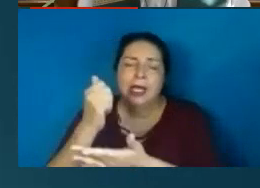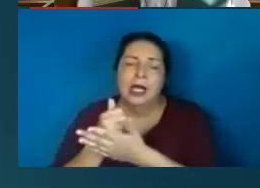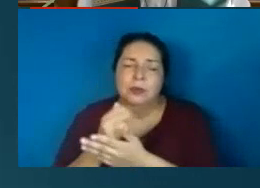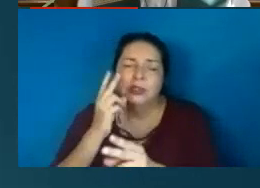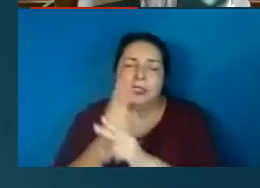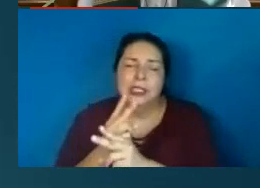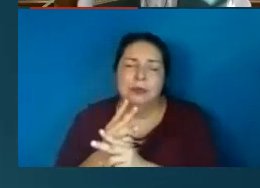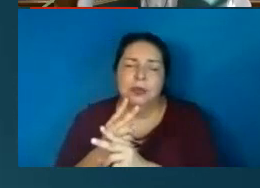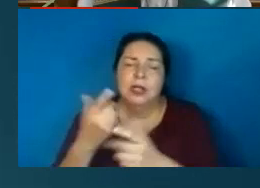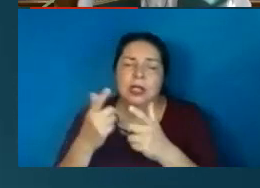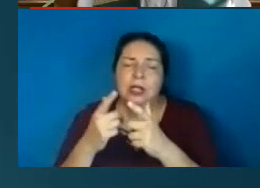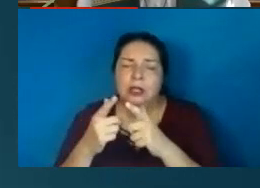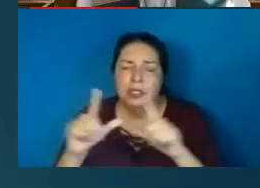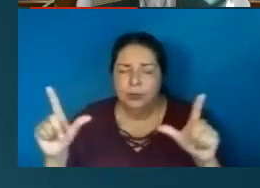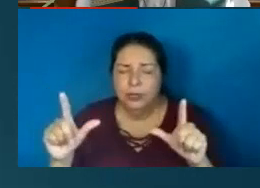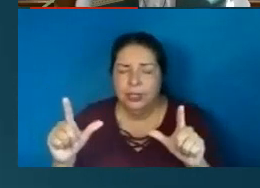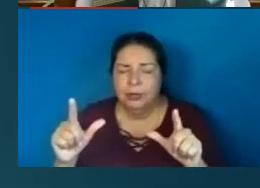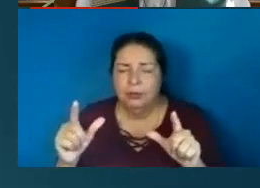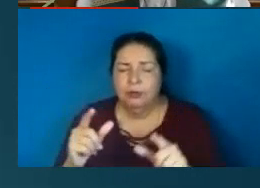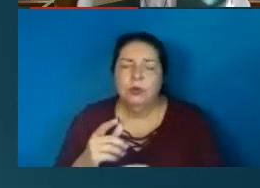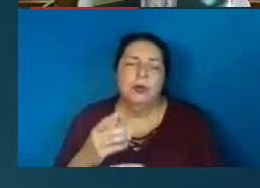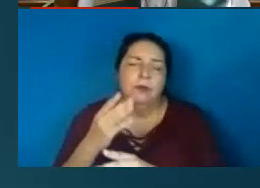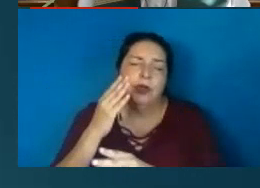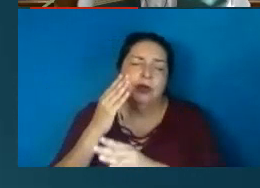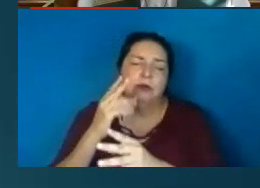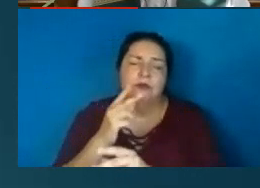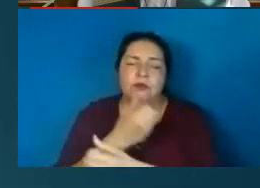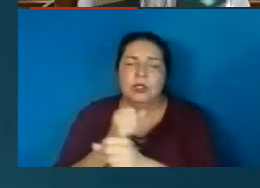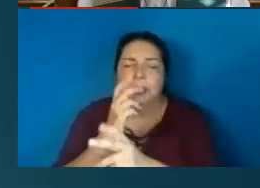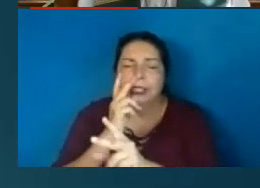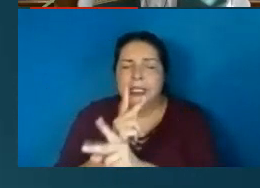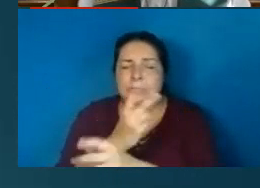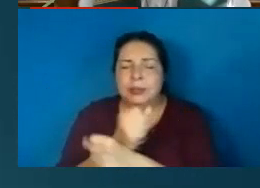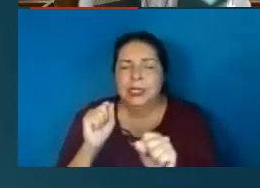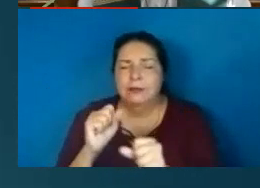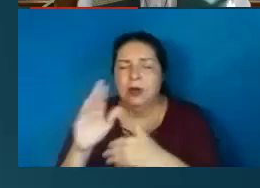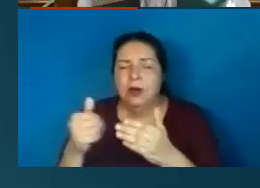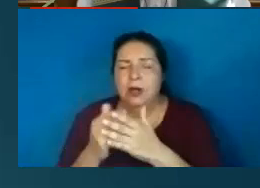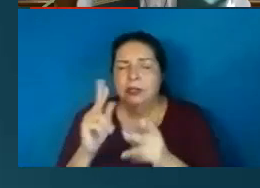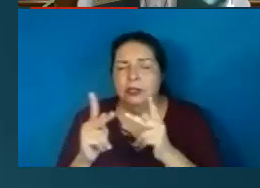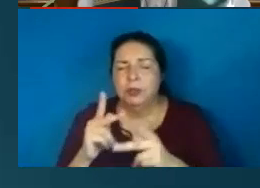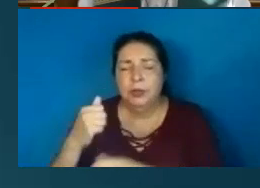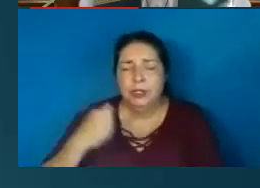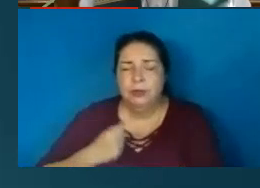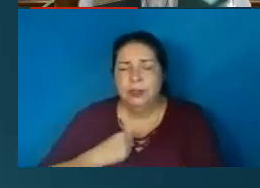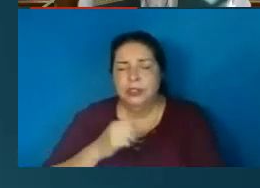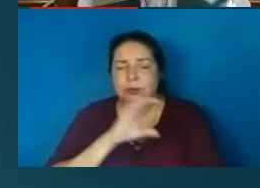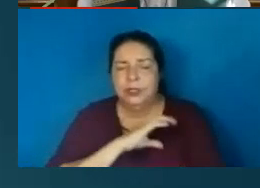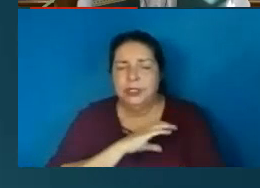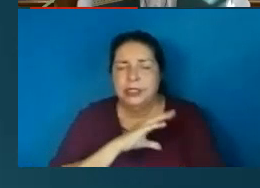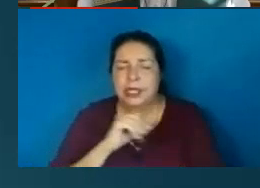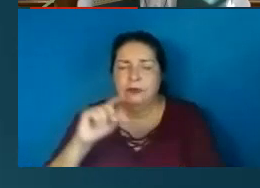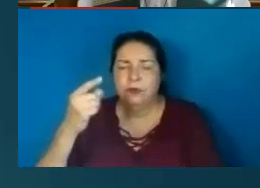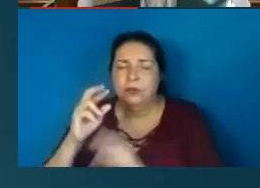it honorably. Preserve and protect those who continue to serve us in the military, law enforcement, and as first